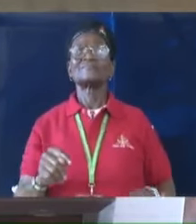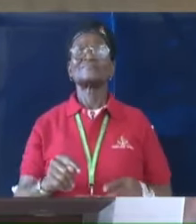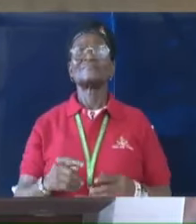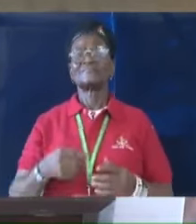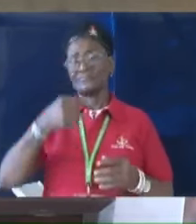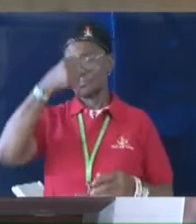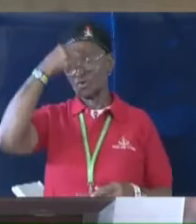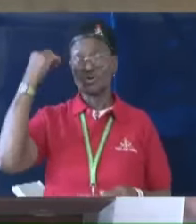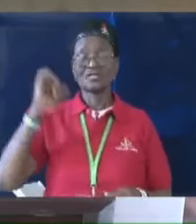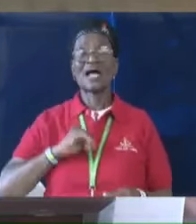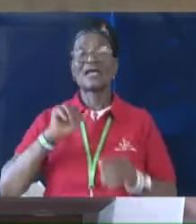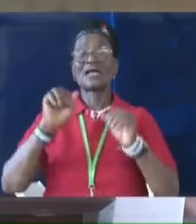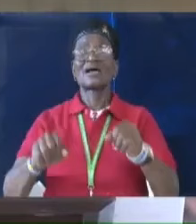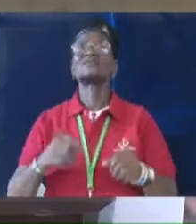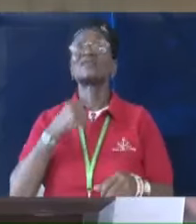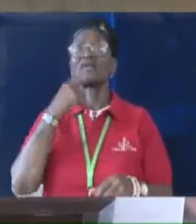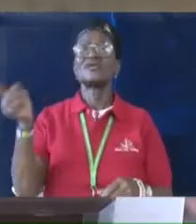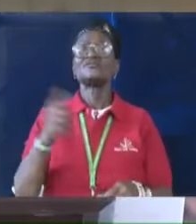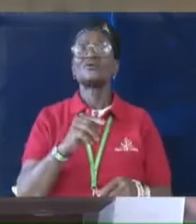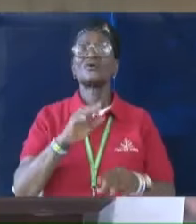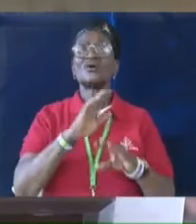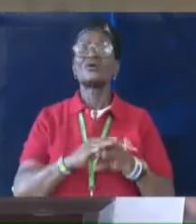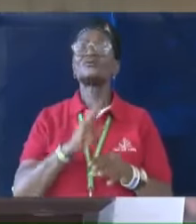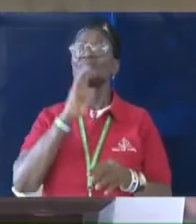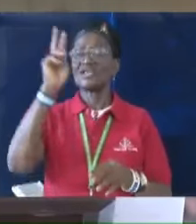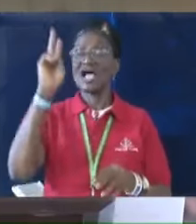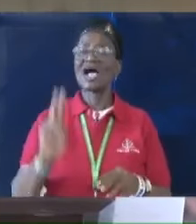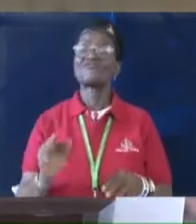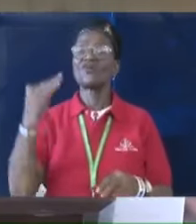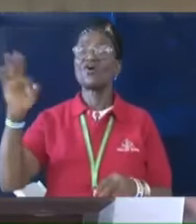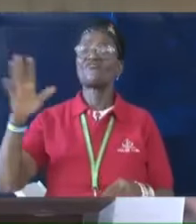because I can tell you on behalf of my daddy